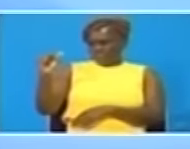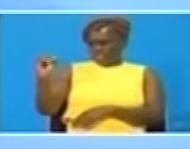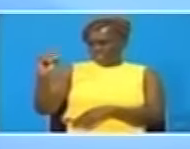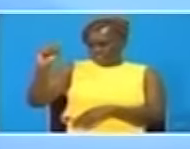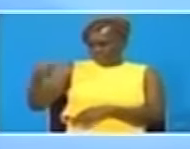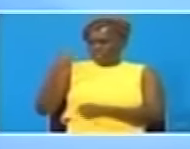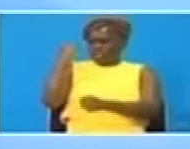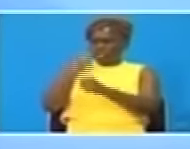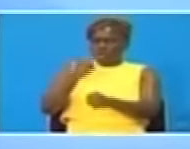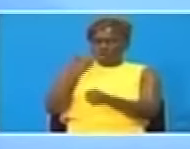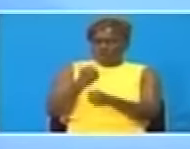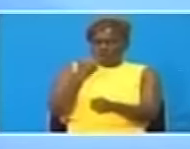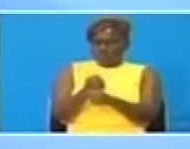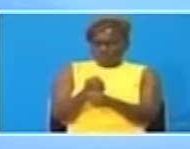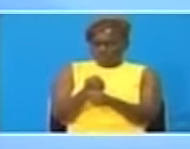jobs